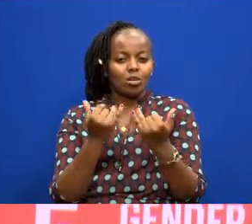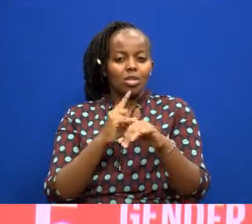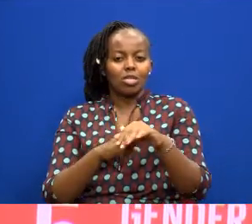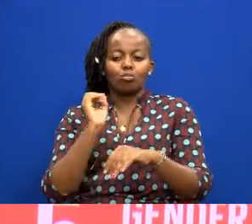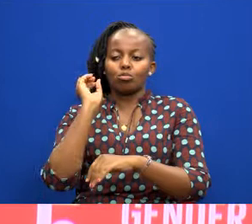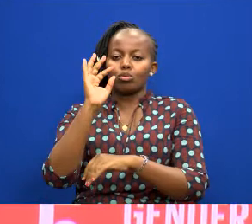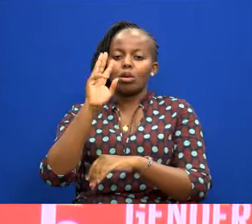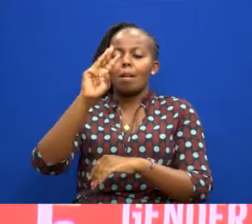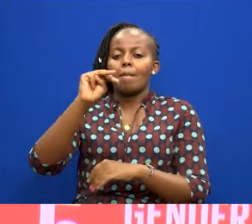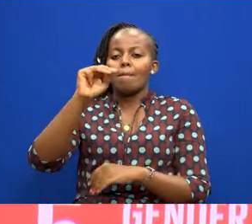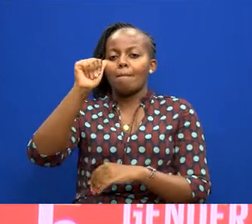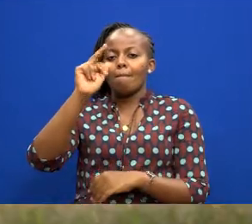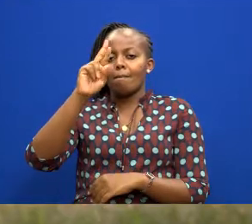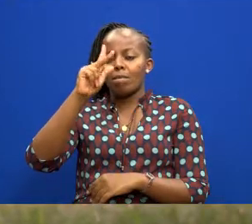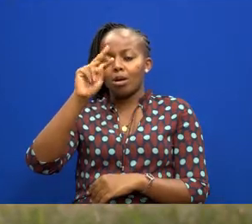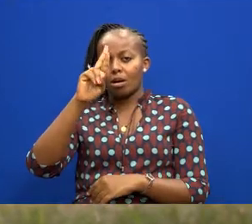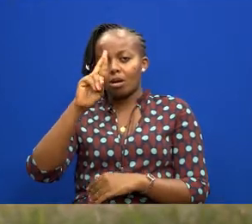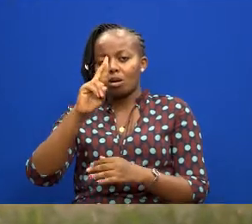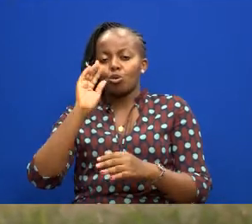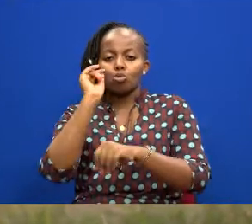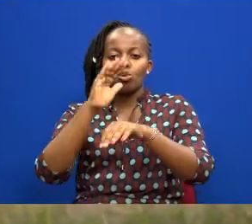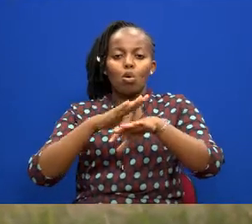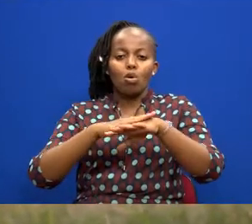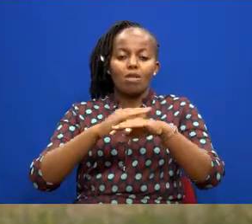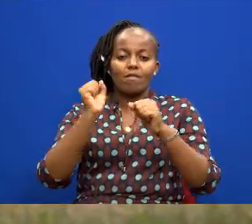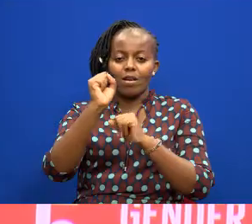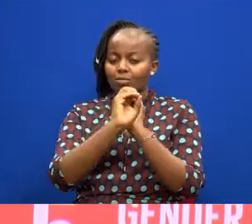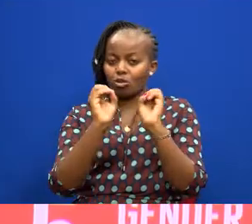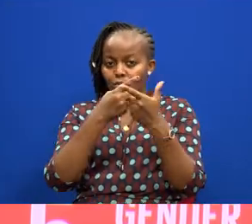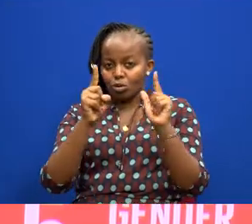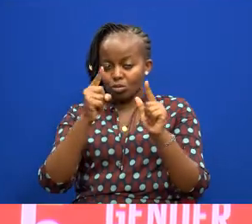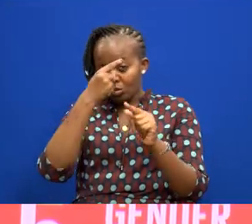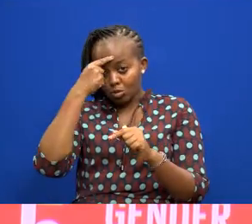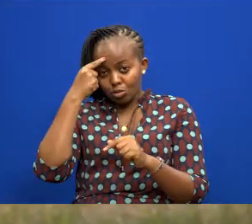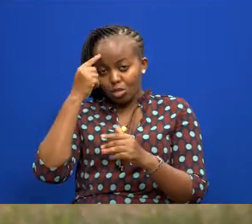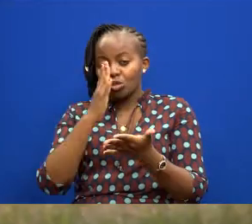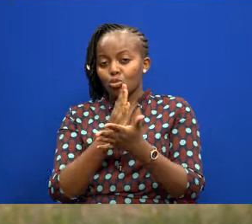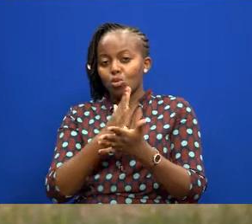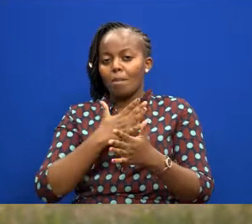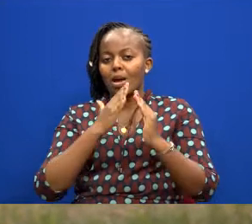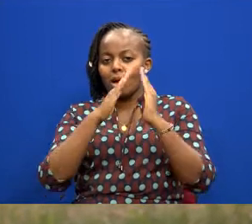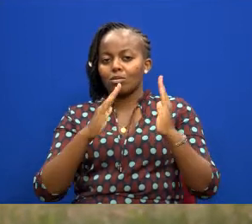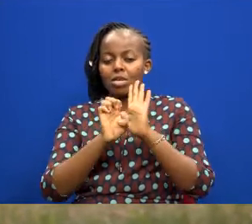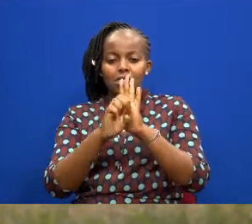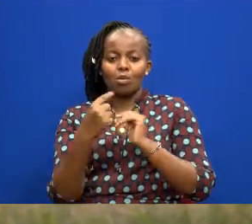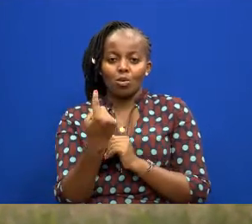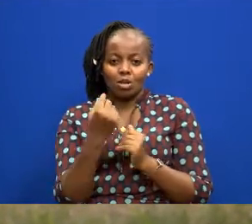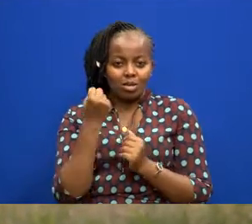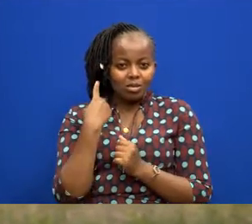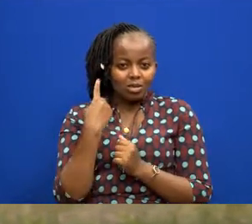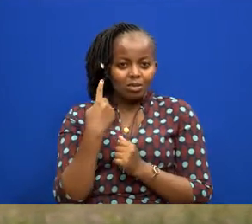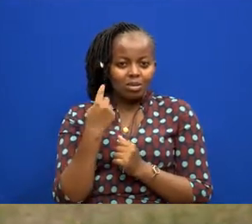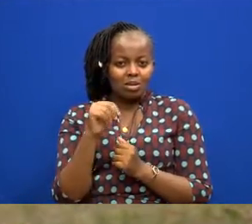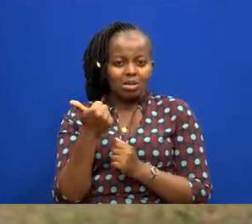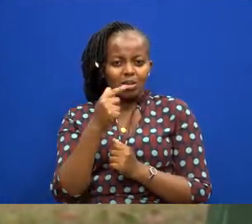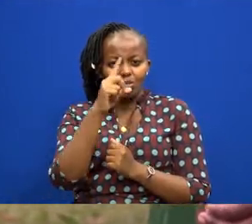it on number 5 because it is already my house. That is an example. Is that clear up to there? Any question? Coach, Yes. is